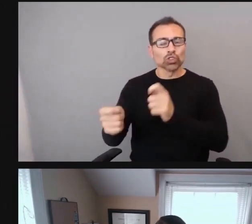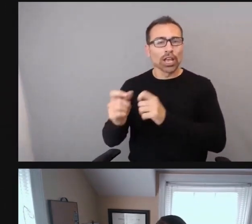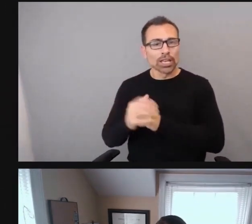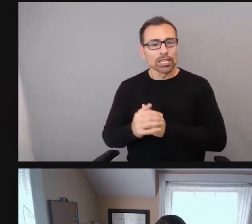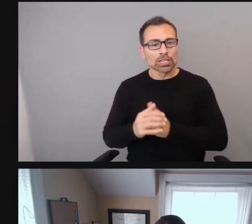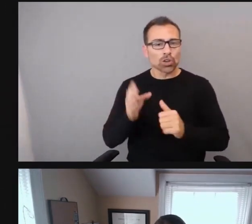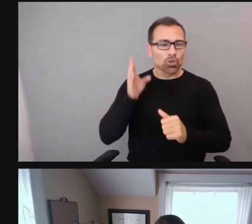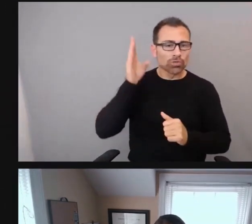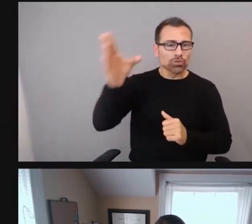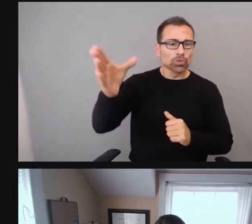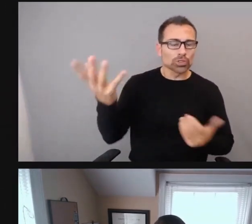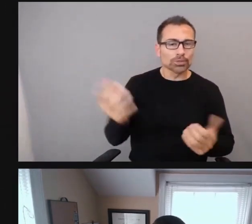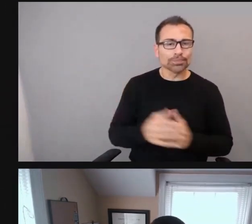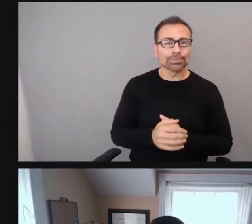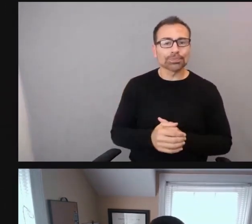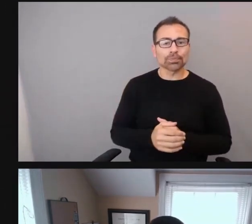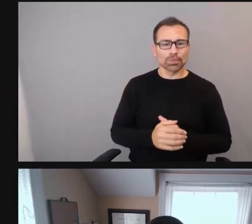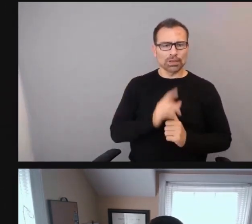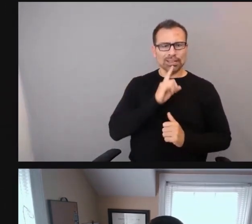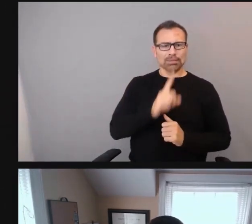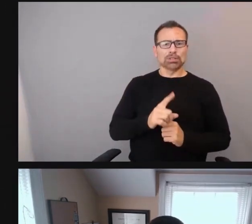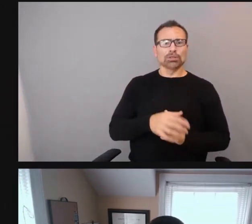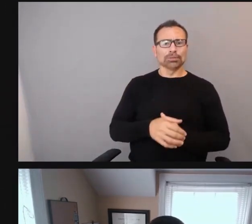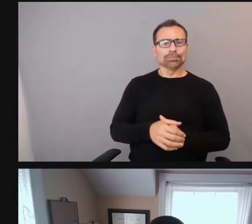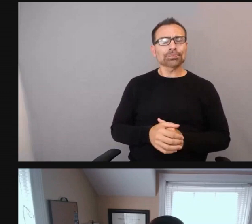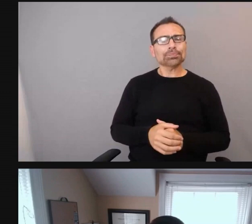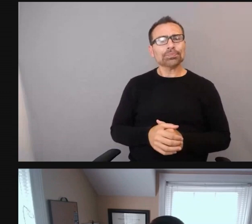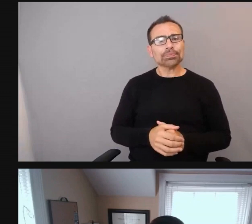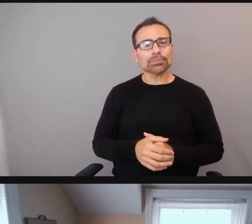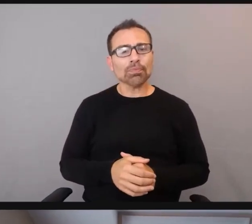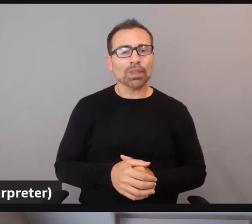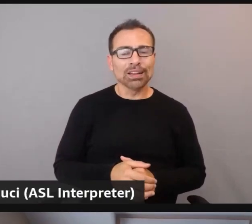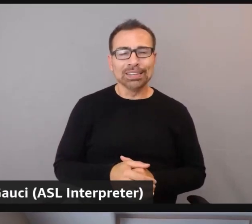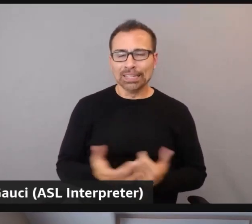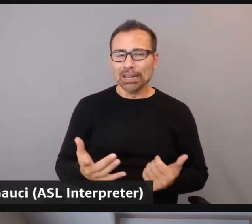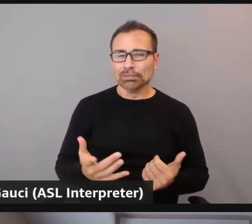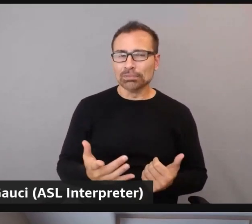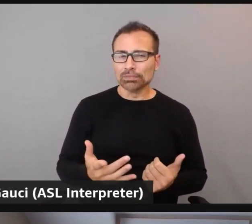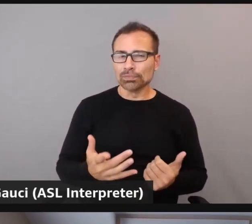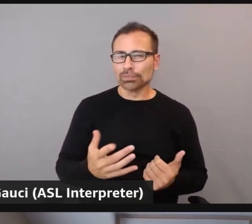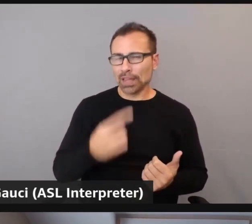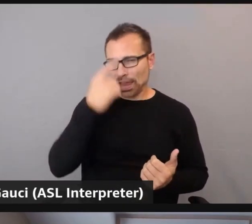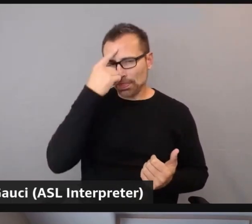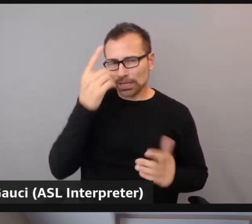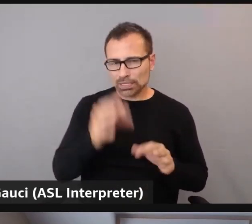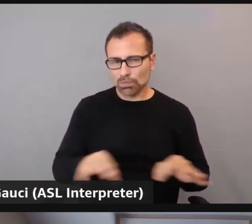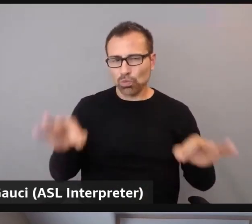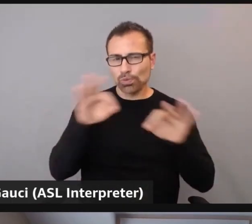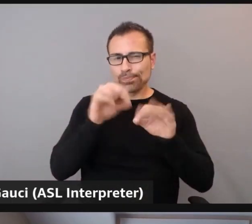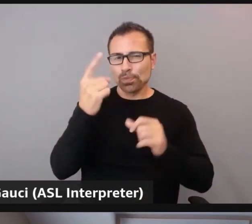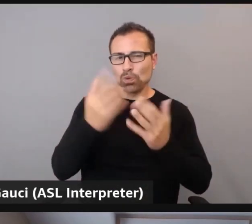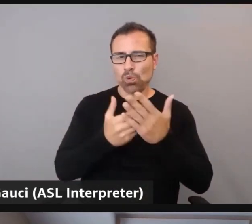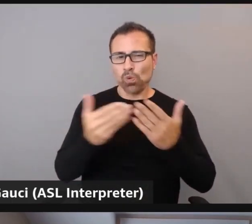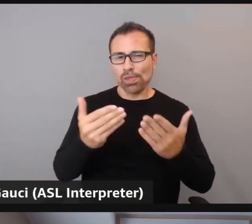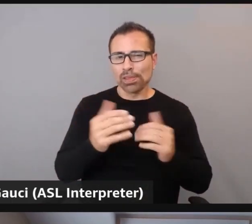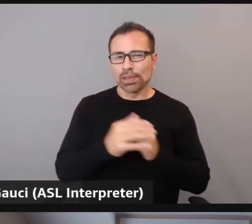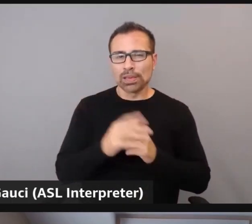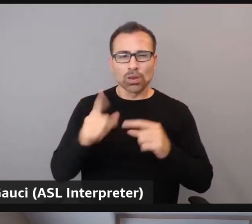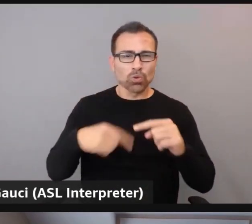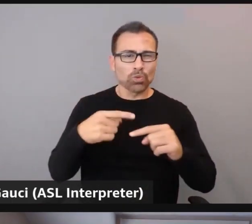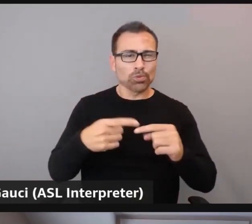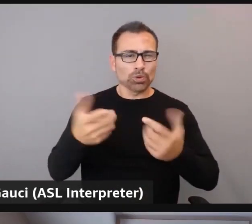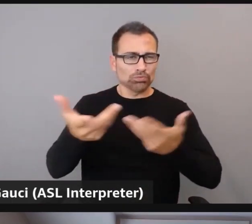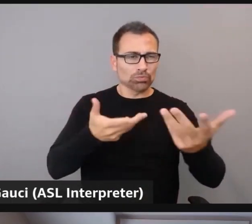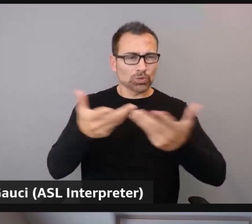as well. Absolutely. And I think it's really important to, one thing that we always like to, when we're talking with